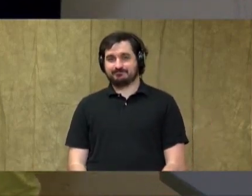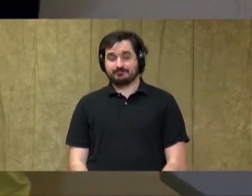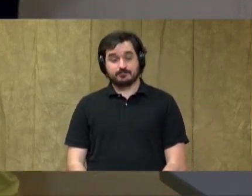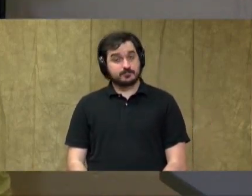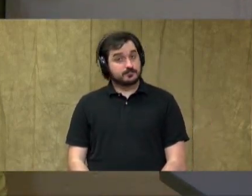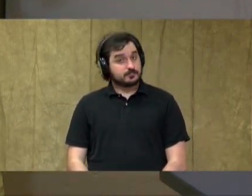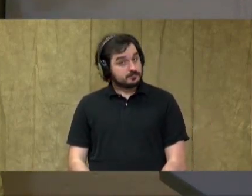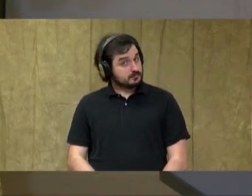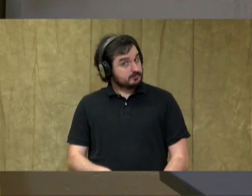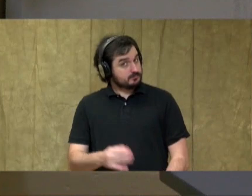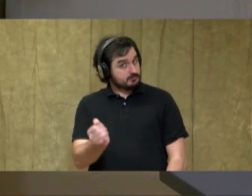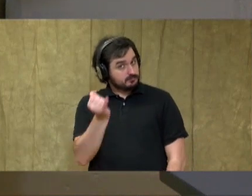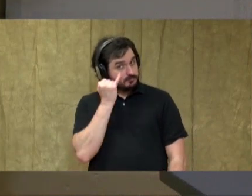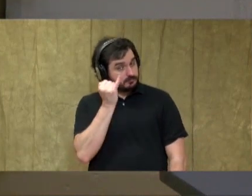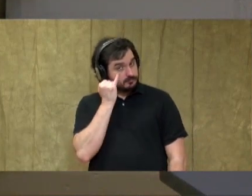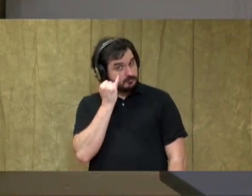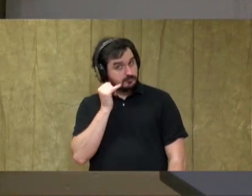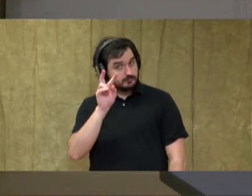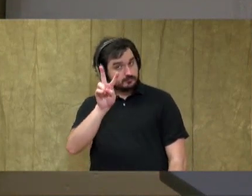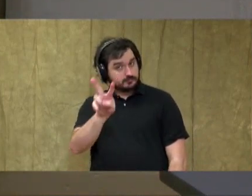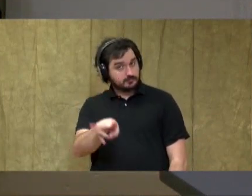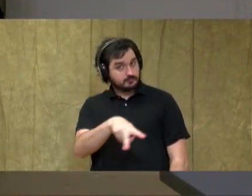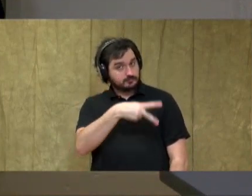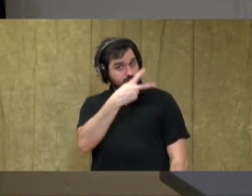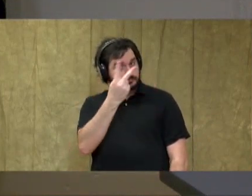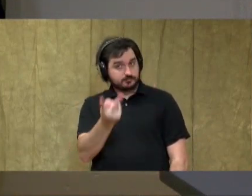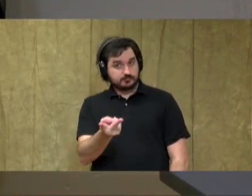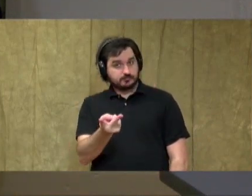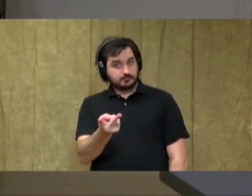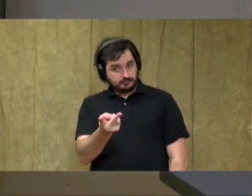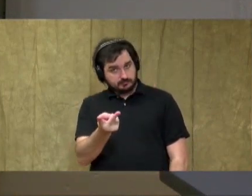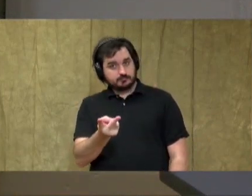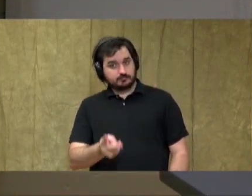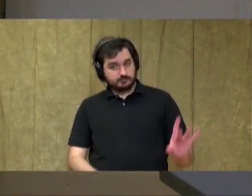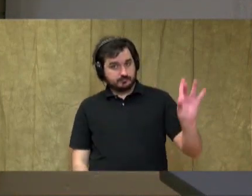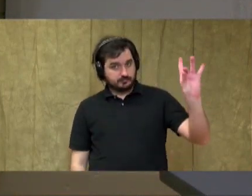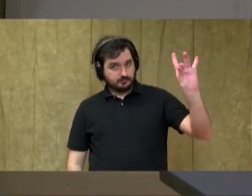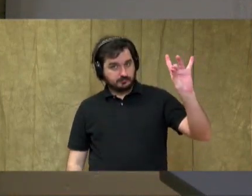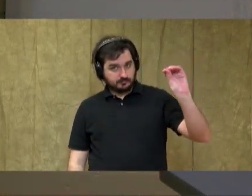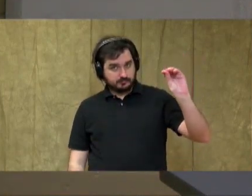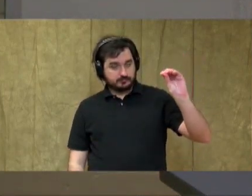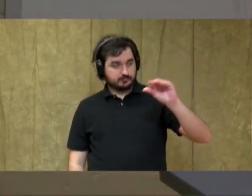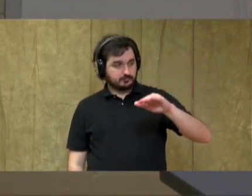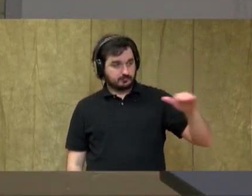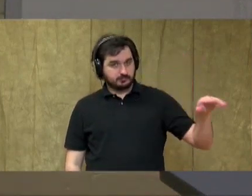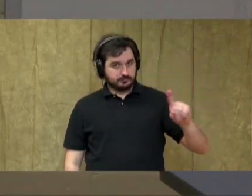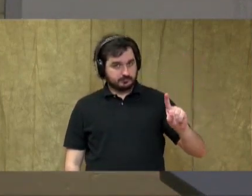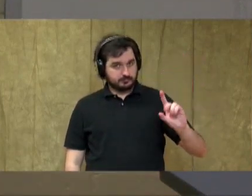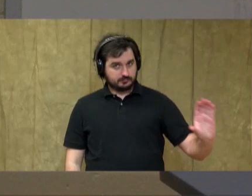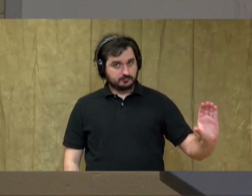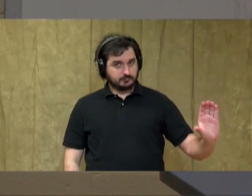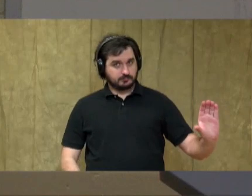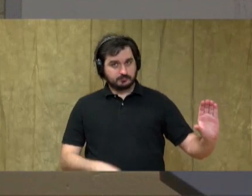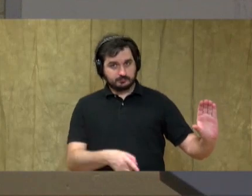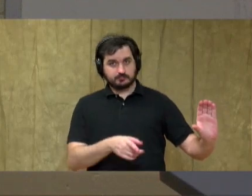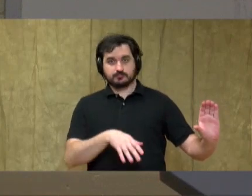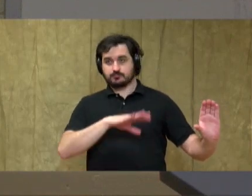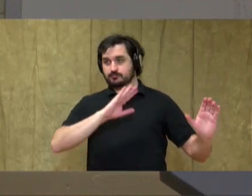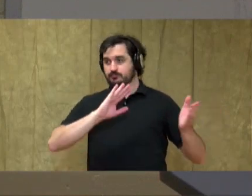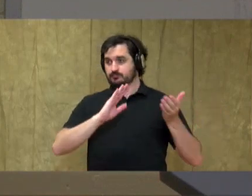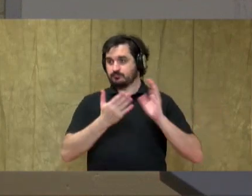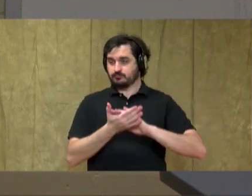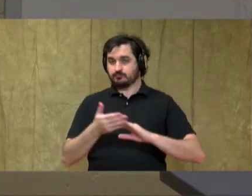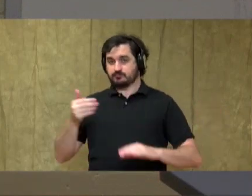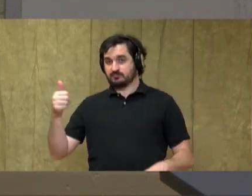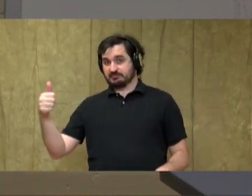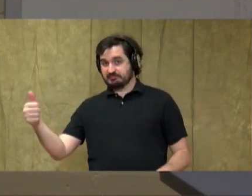And let's say we were going from hundredths to tenths. All right, remember, if you have 80 hundredths,